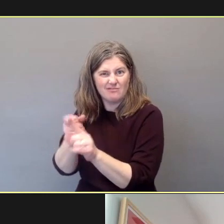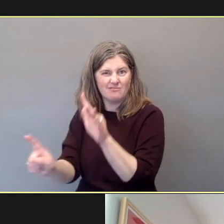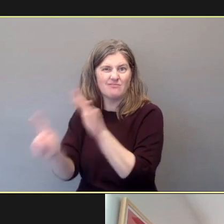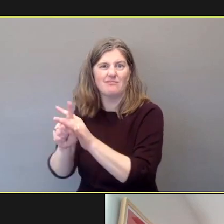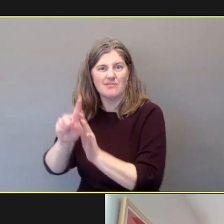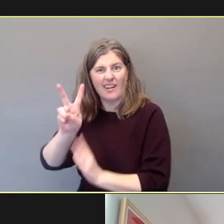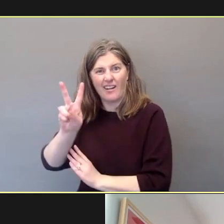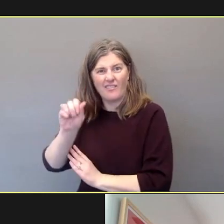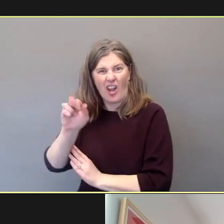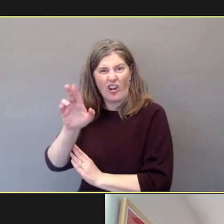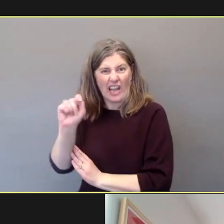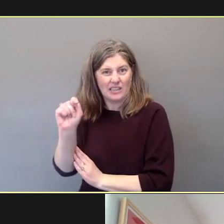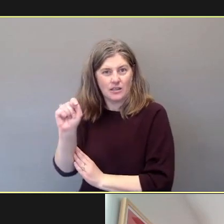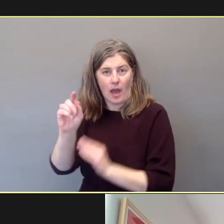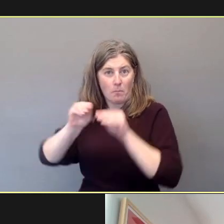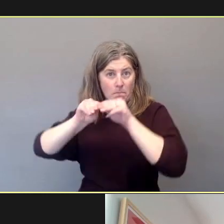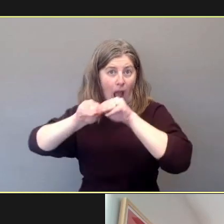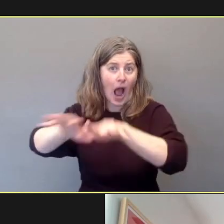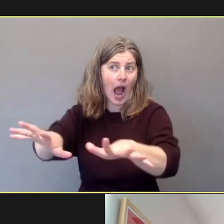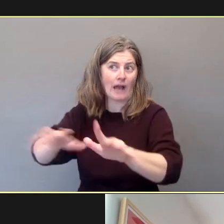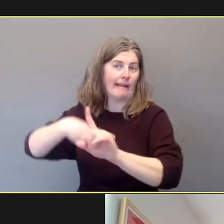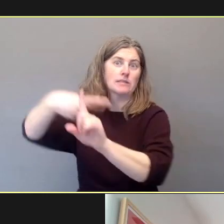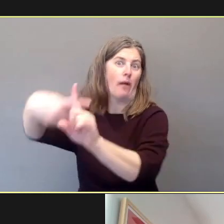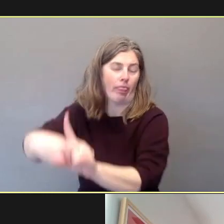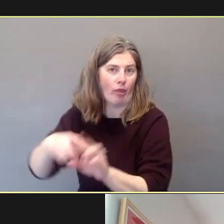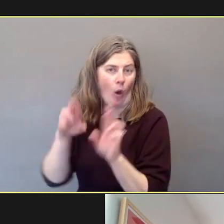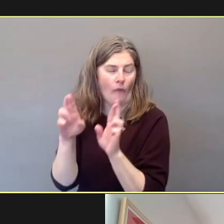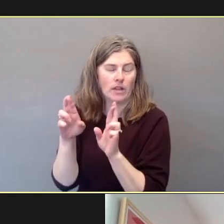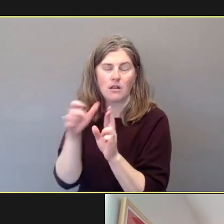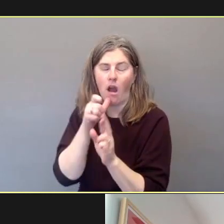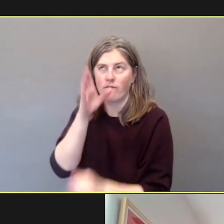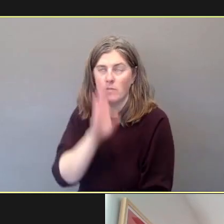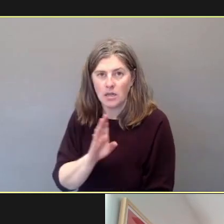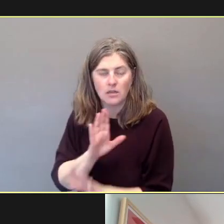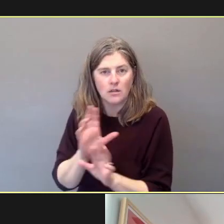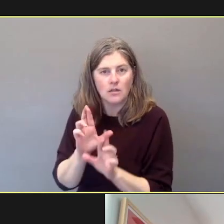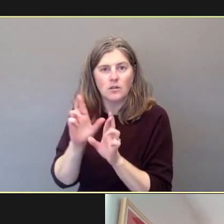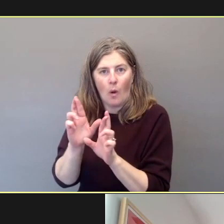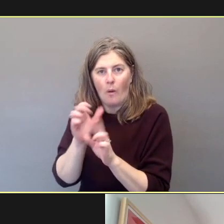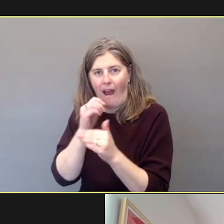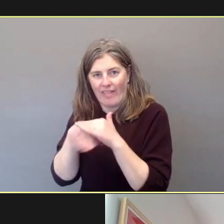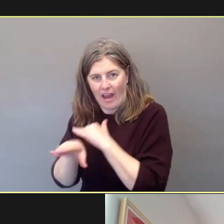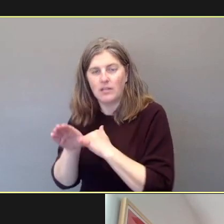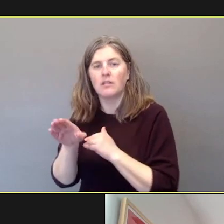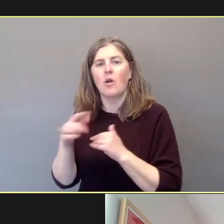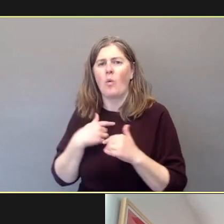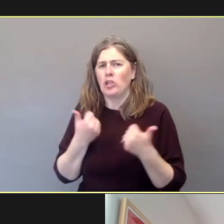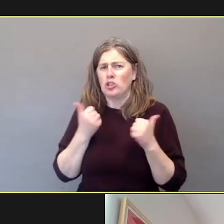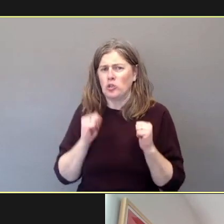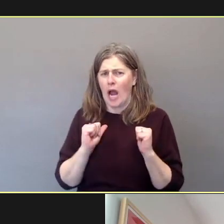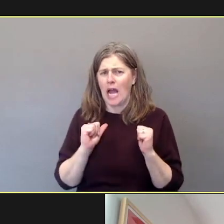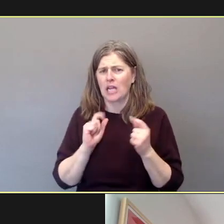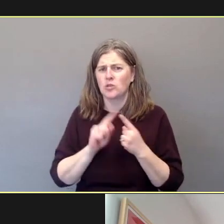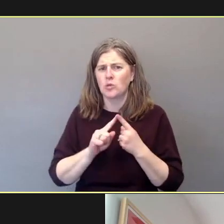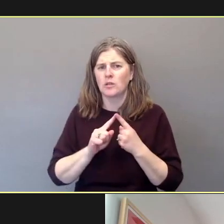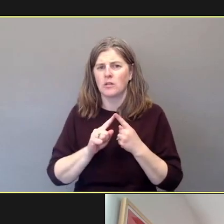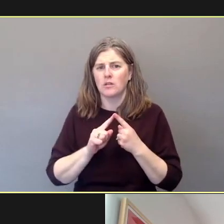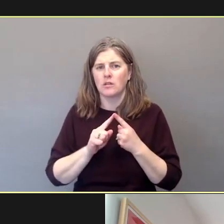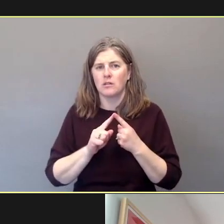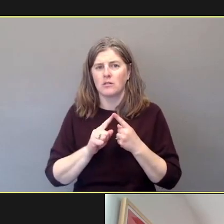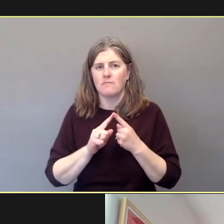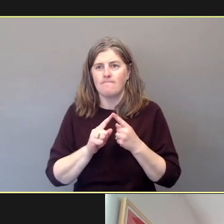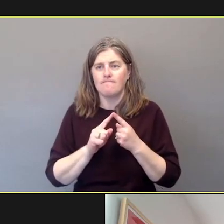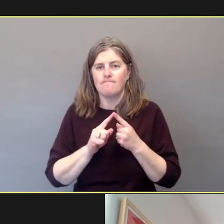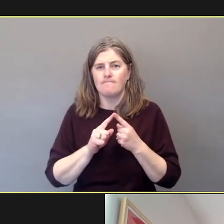variant that sweeps through next month, God forbid, we're really trying to move us into